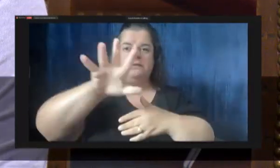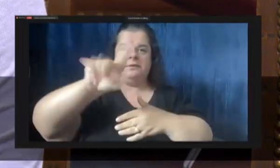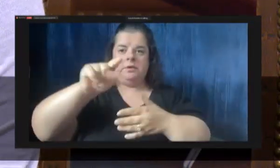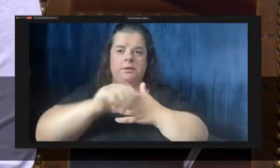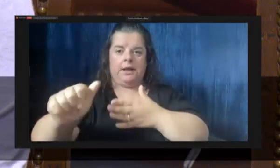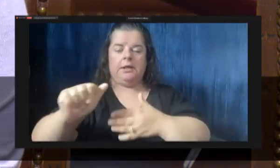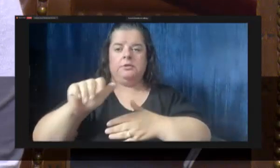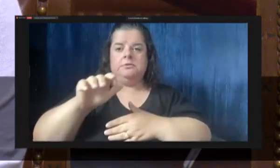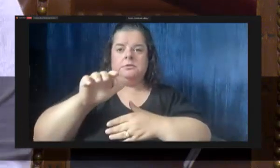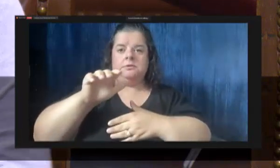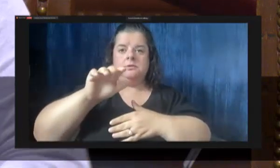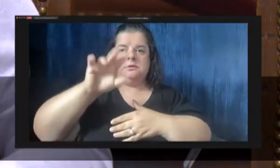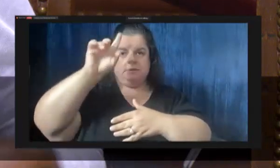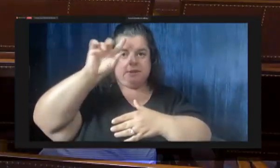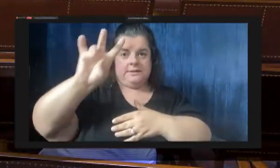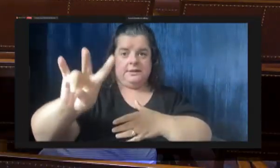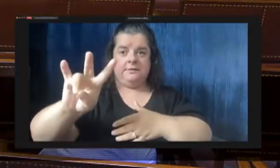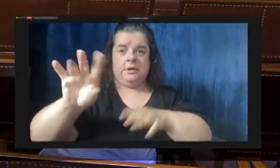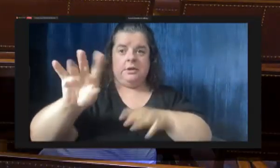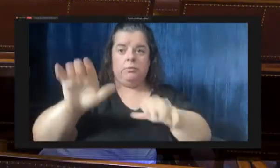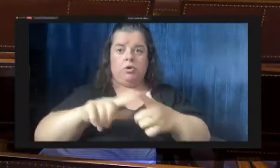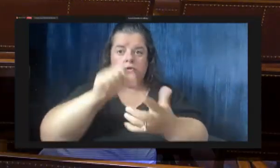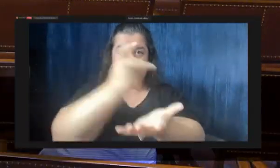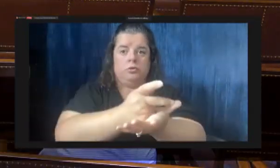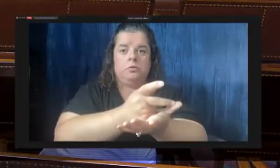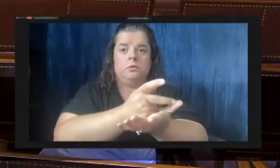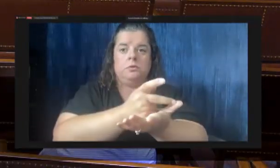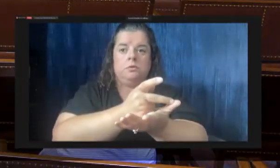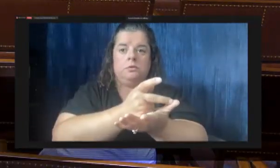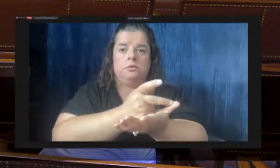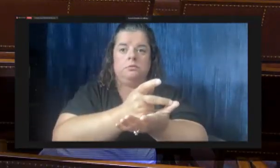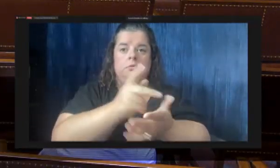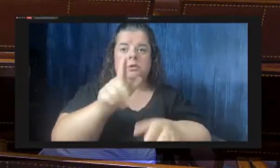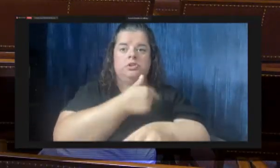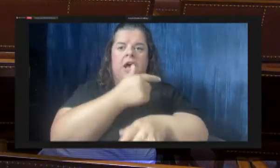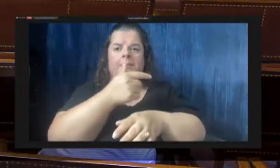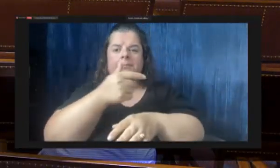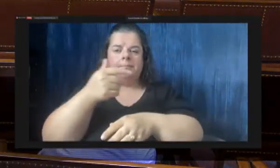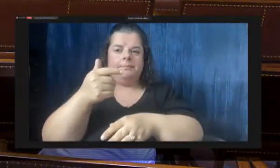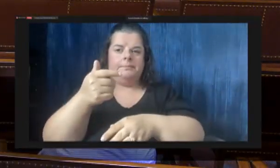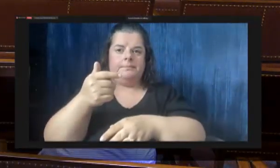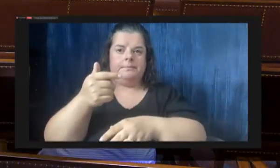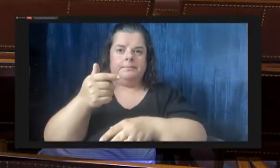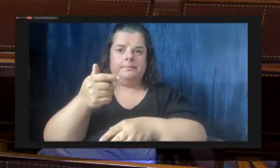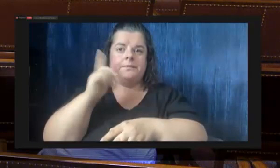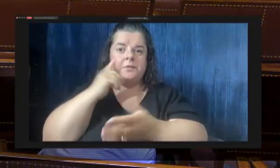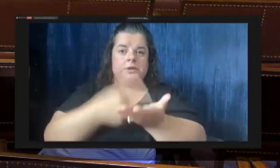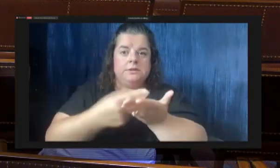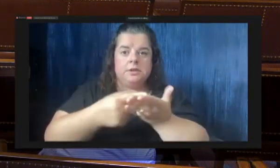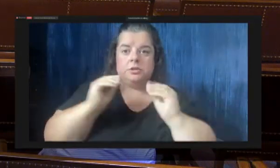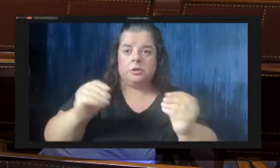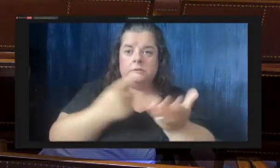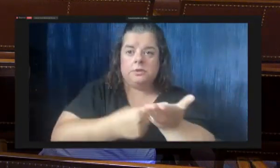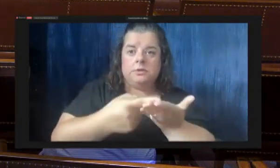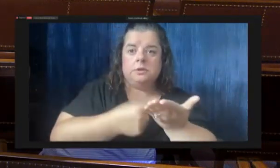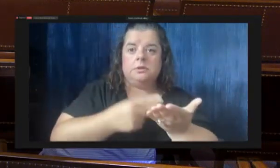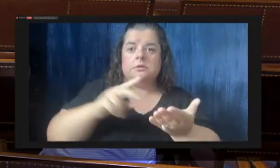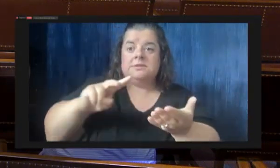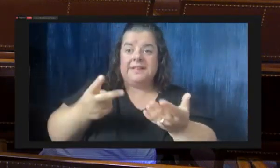$10,251.07. Motion to approve a long discussion, probably. Second with discussion. Second with discussion. Second with discussion,